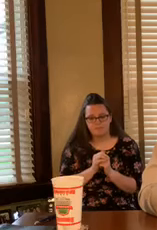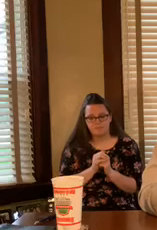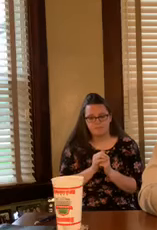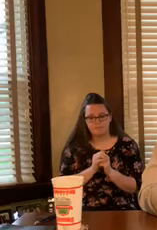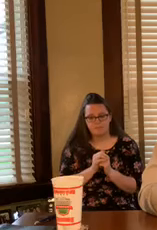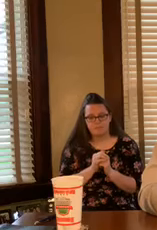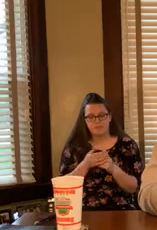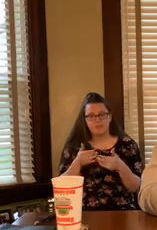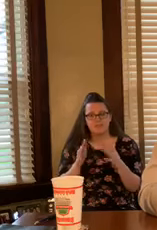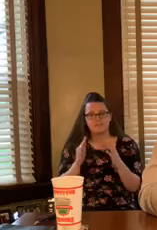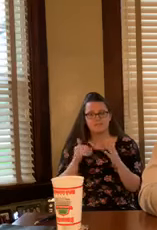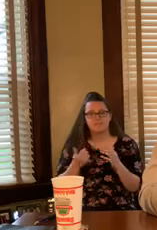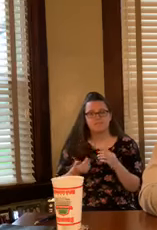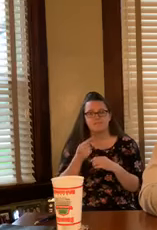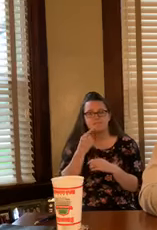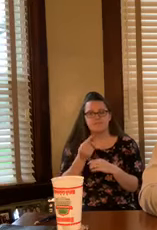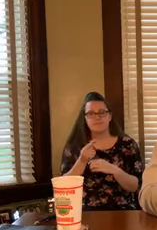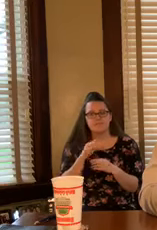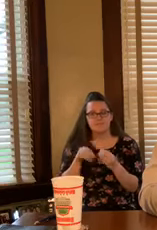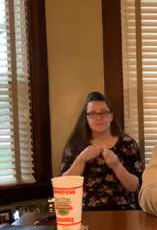Let me tell you something. When you do,